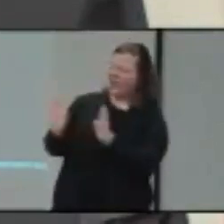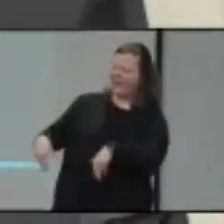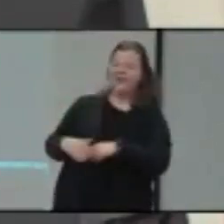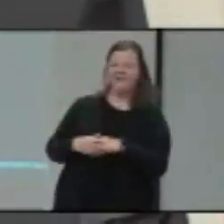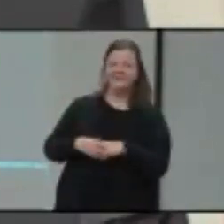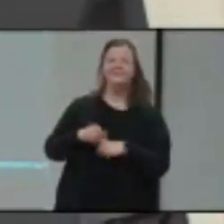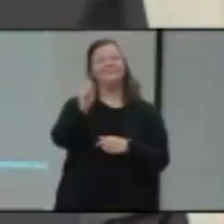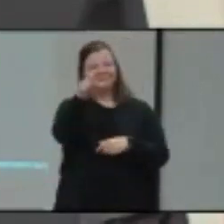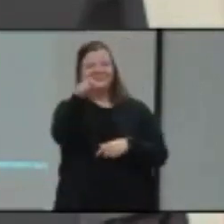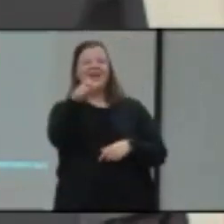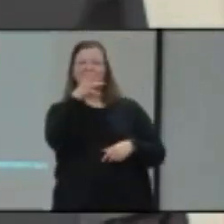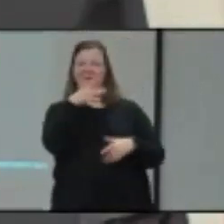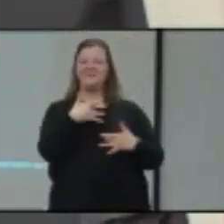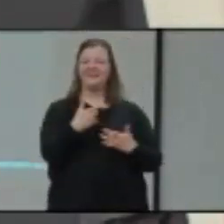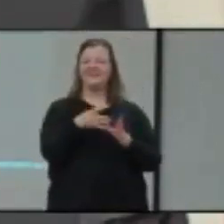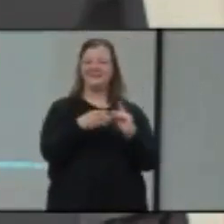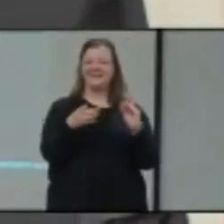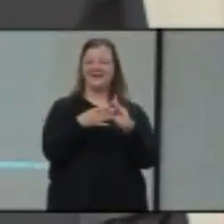That's another one.